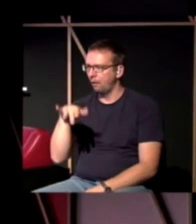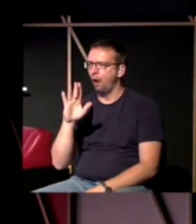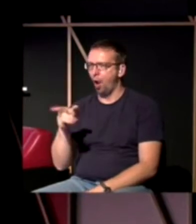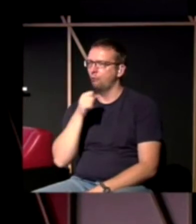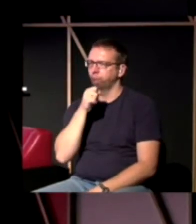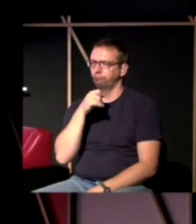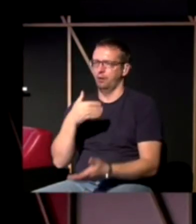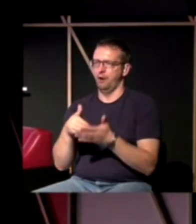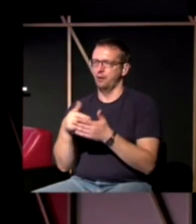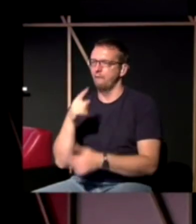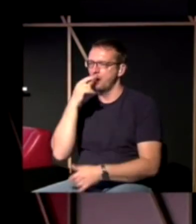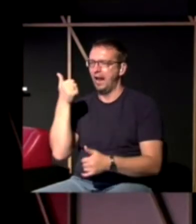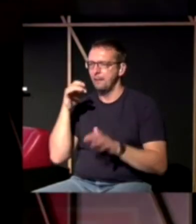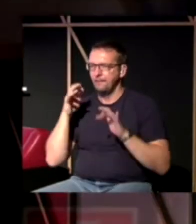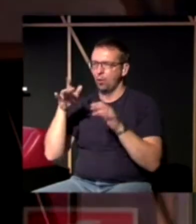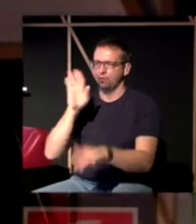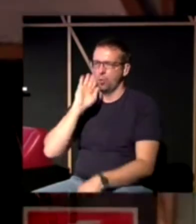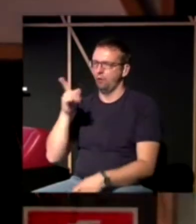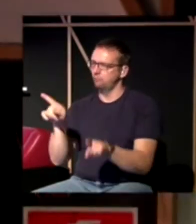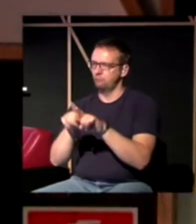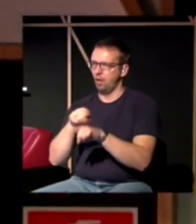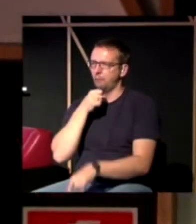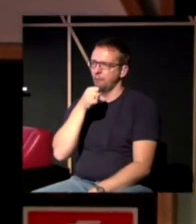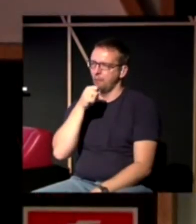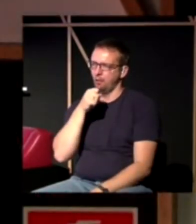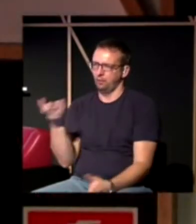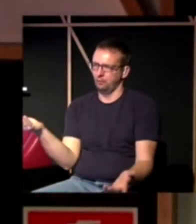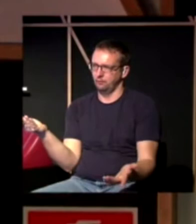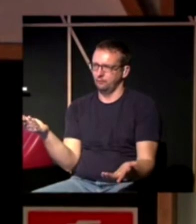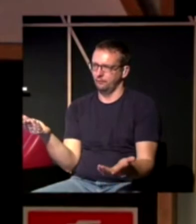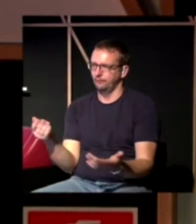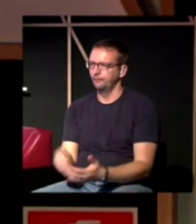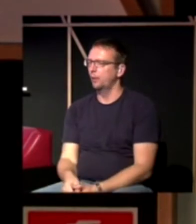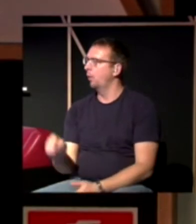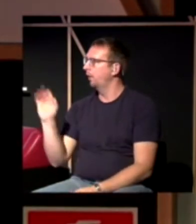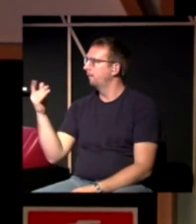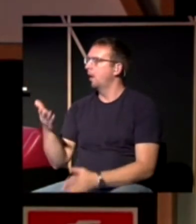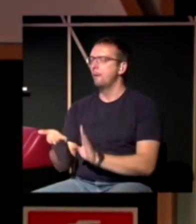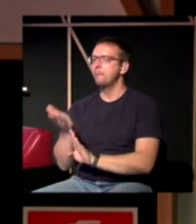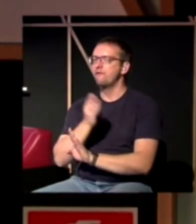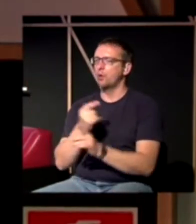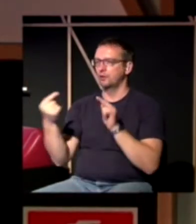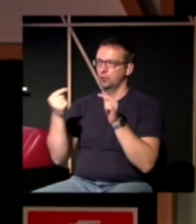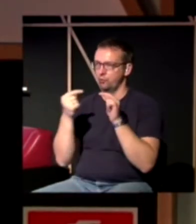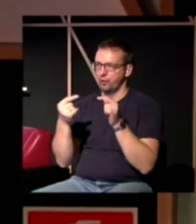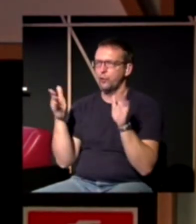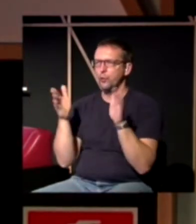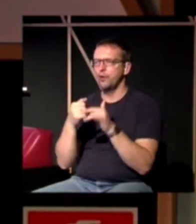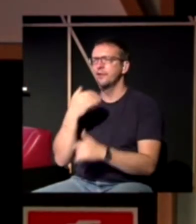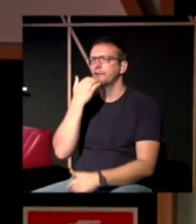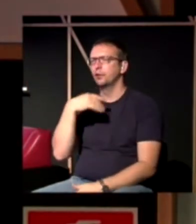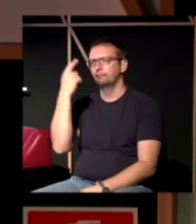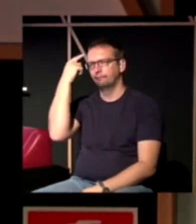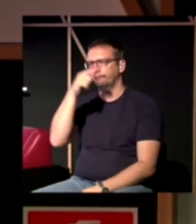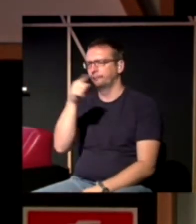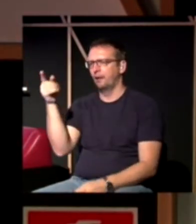Before we get into the wider discussion, we'd just like to talk a little bit about where Cafe come into this whole thing. So we've worked with UEFA for a number of